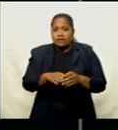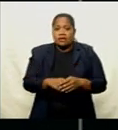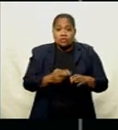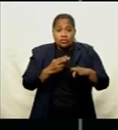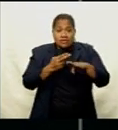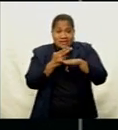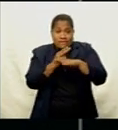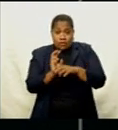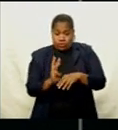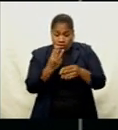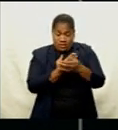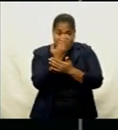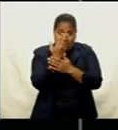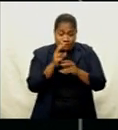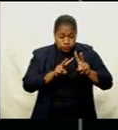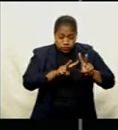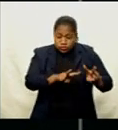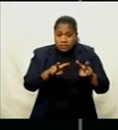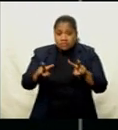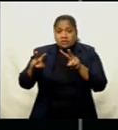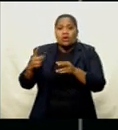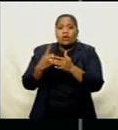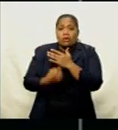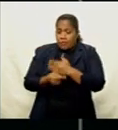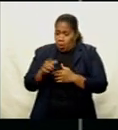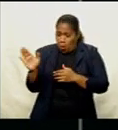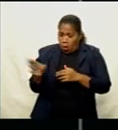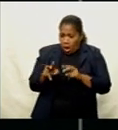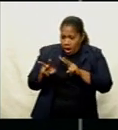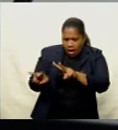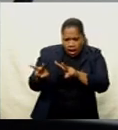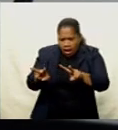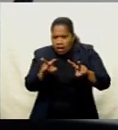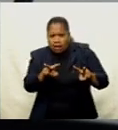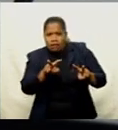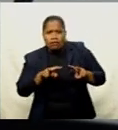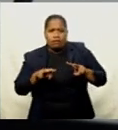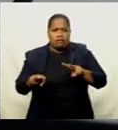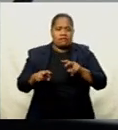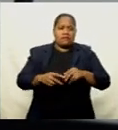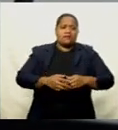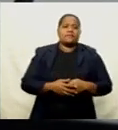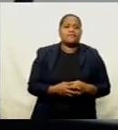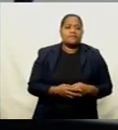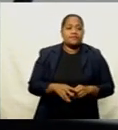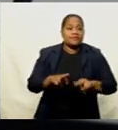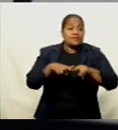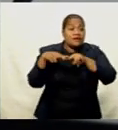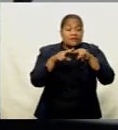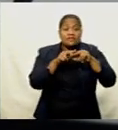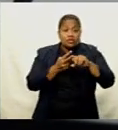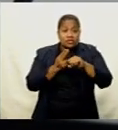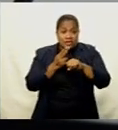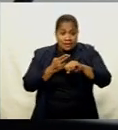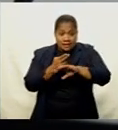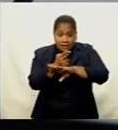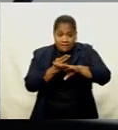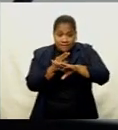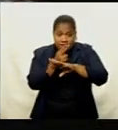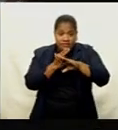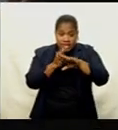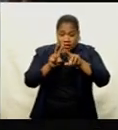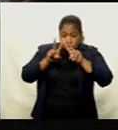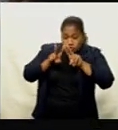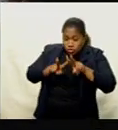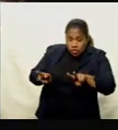3rd day of searching, has exhausted almost every avenue available. The Fiji Navy Search and Rescue Team has